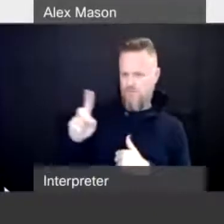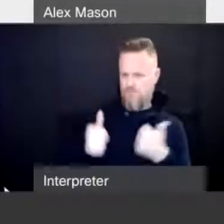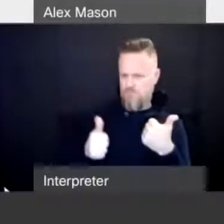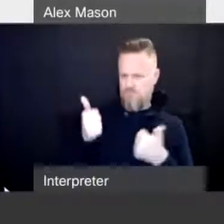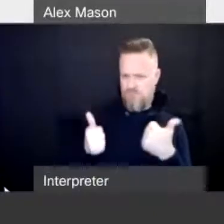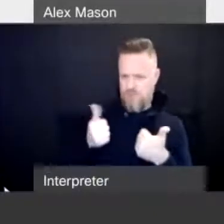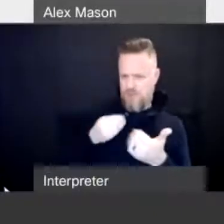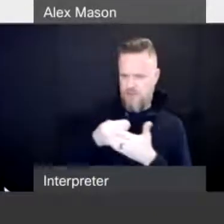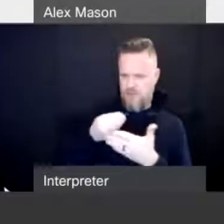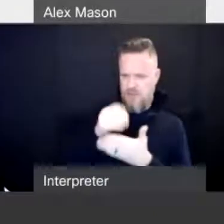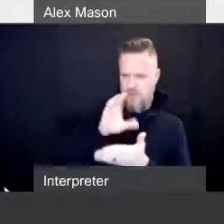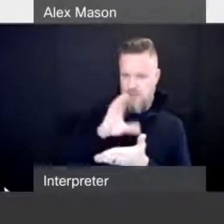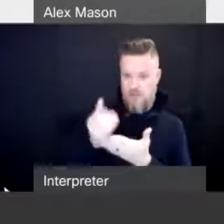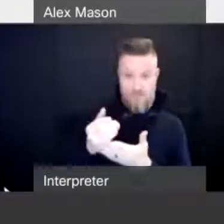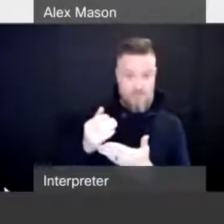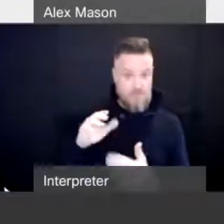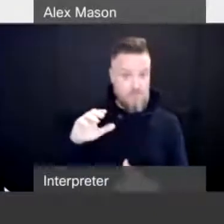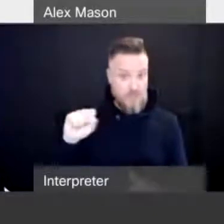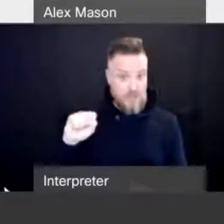Or SGF?